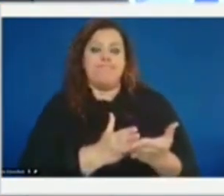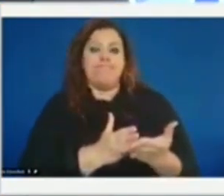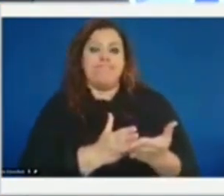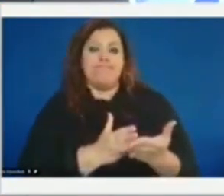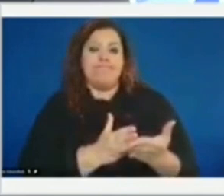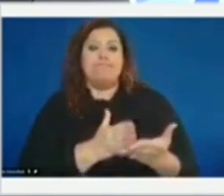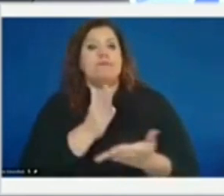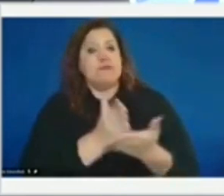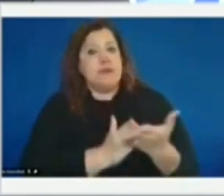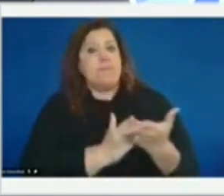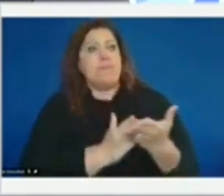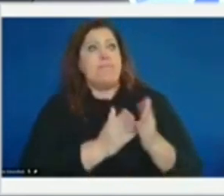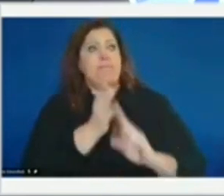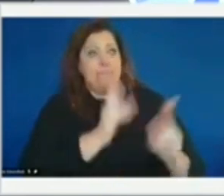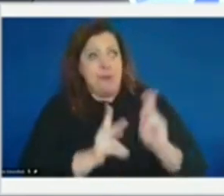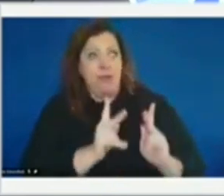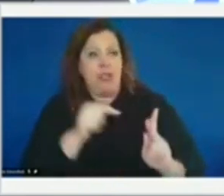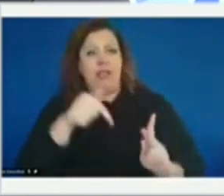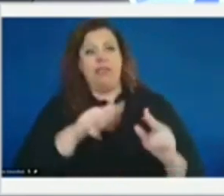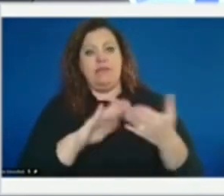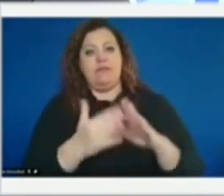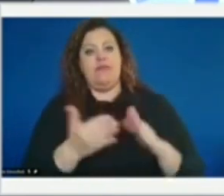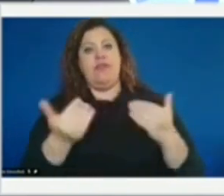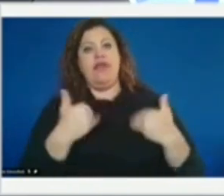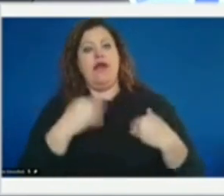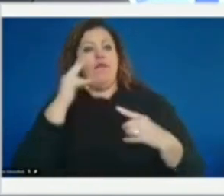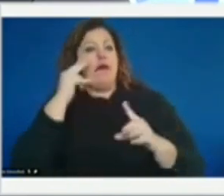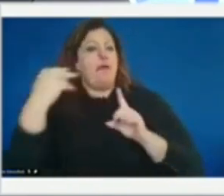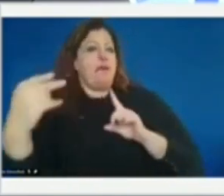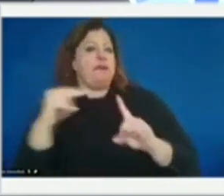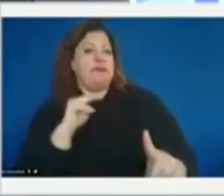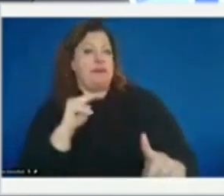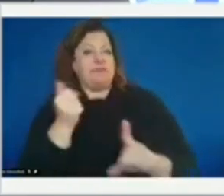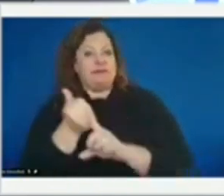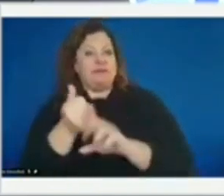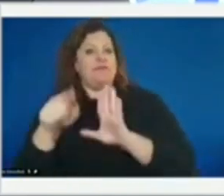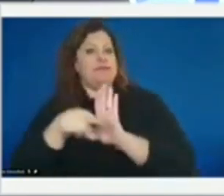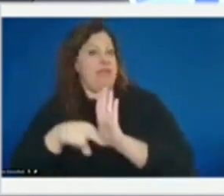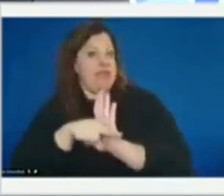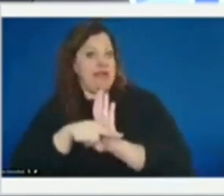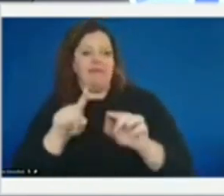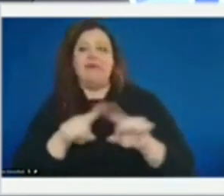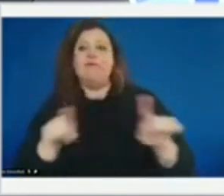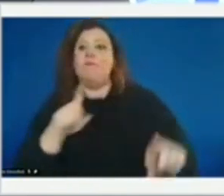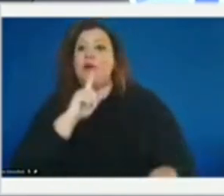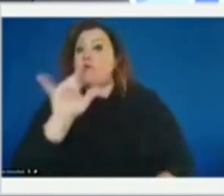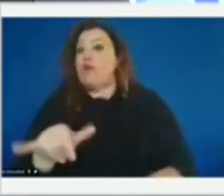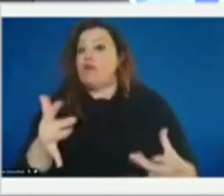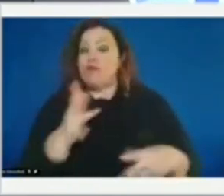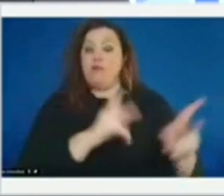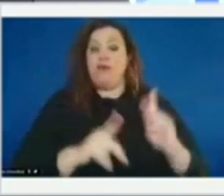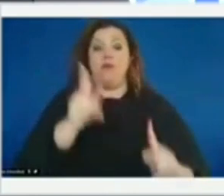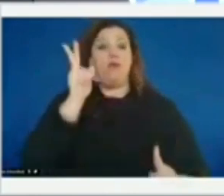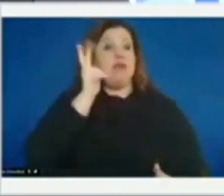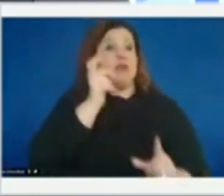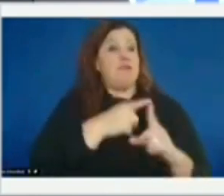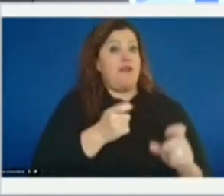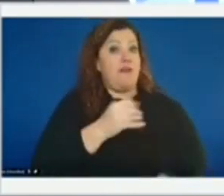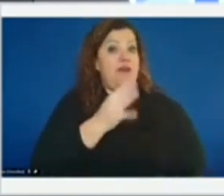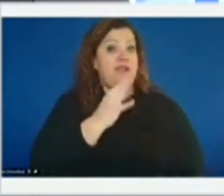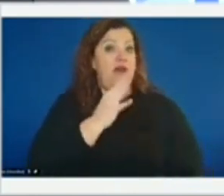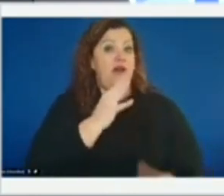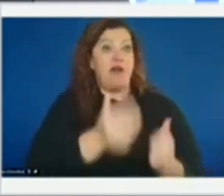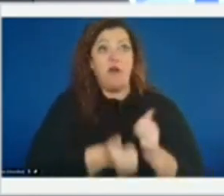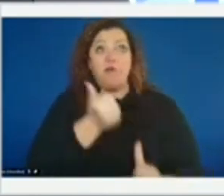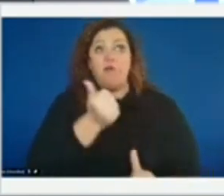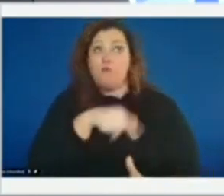people in this community have a perception that is negative, but the reality is that the people that we hear from and talk to, for the most part,